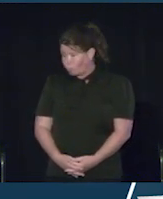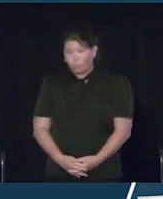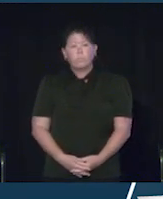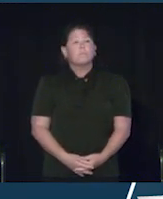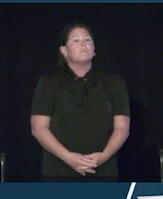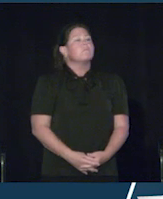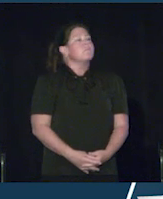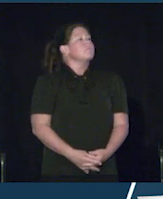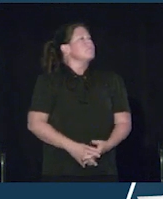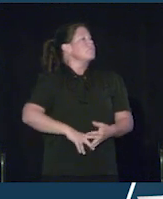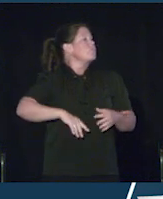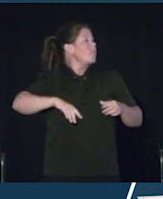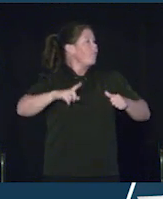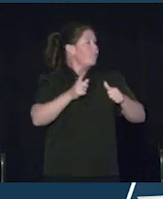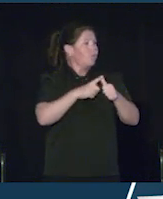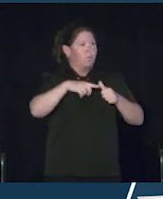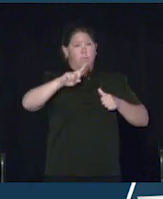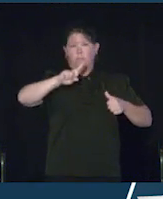disability that we're going to talk about,